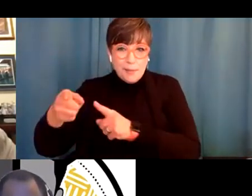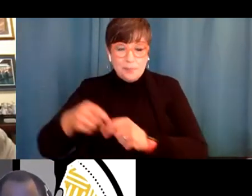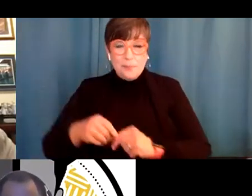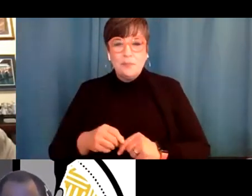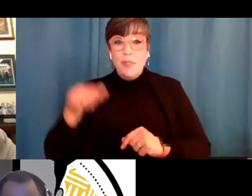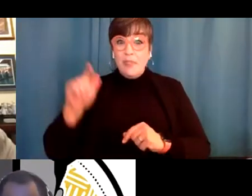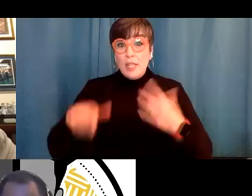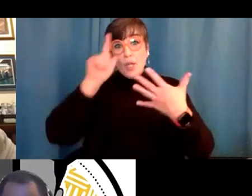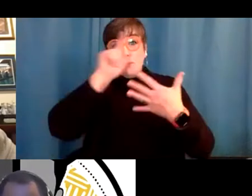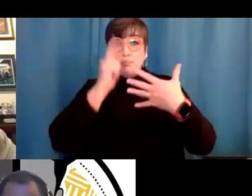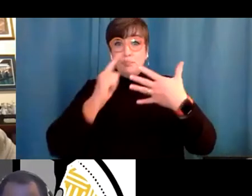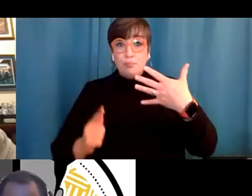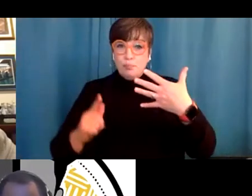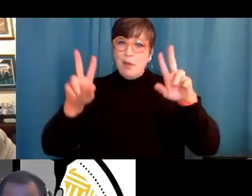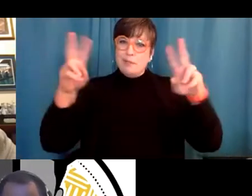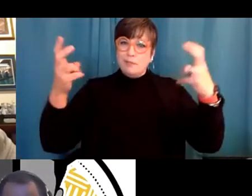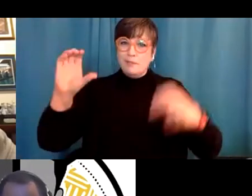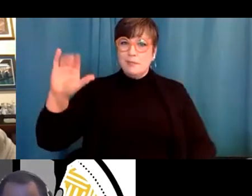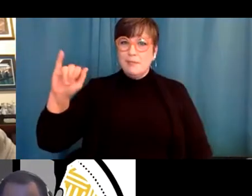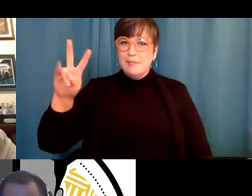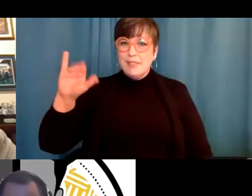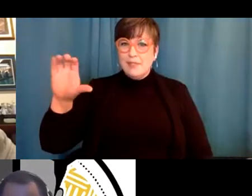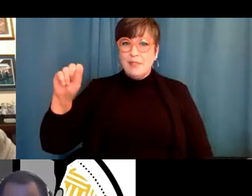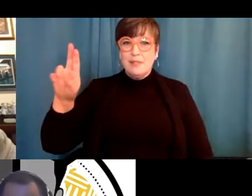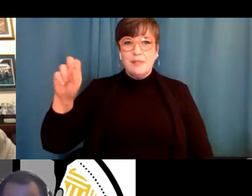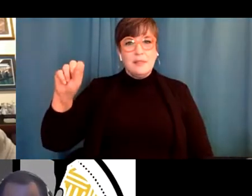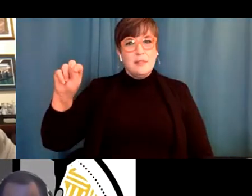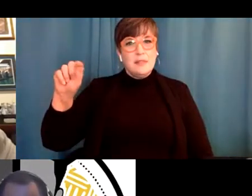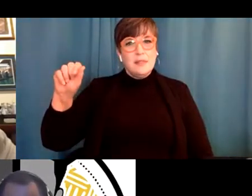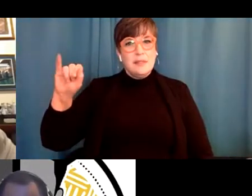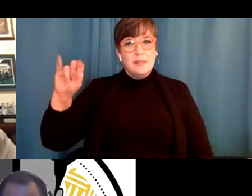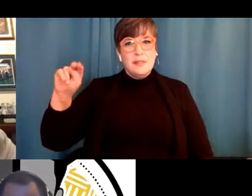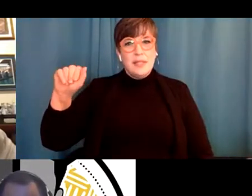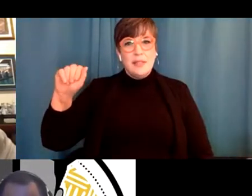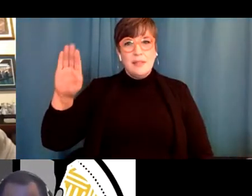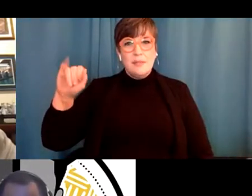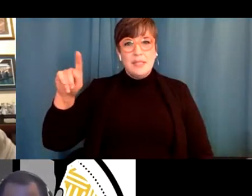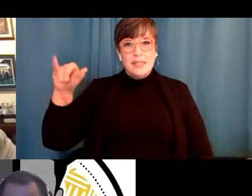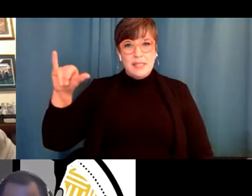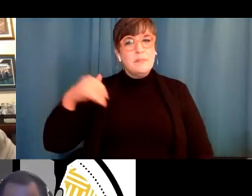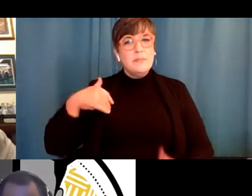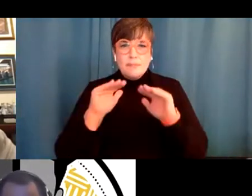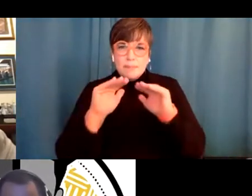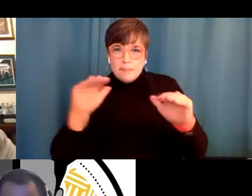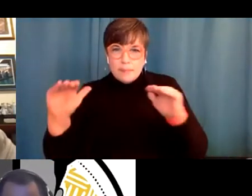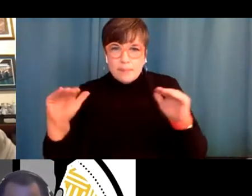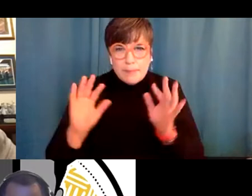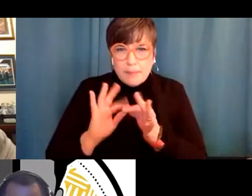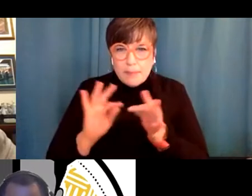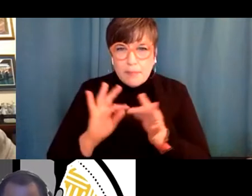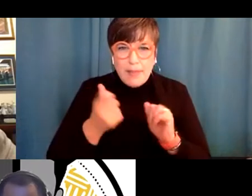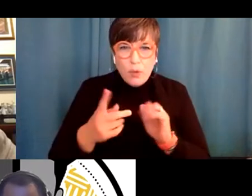civic sustainability that I just want to take a couple of moments to remind you of, because I do think it is ever